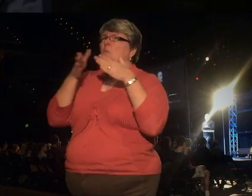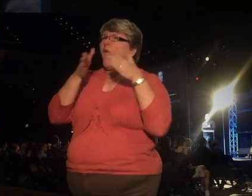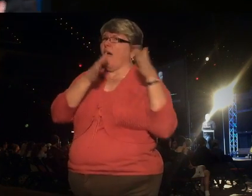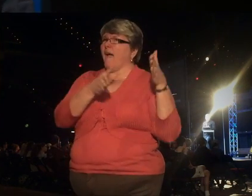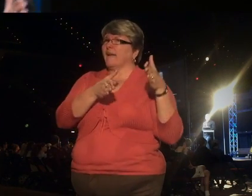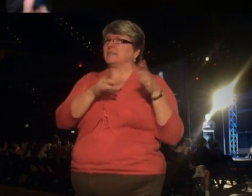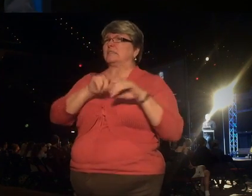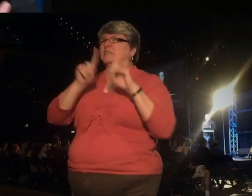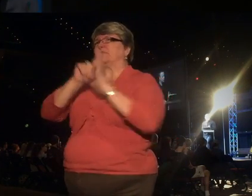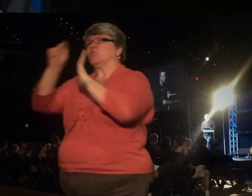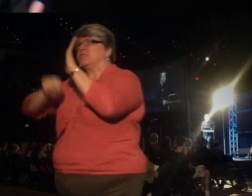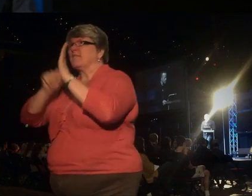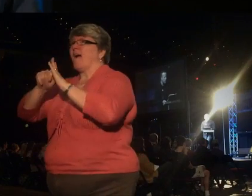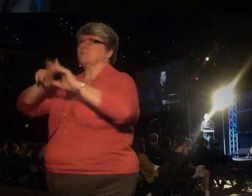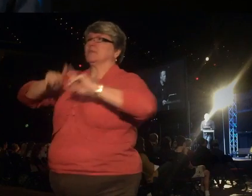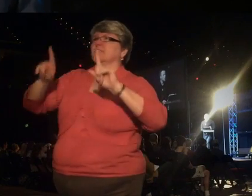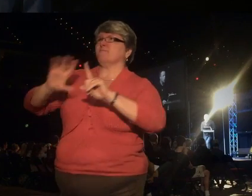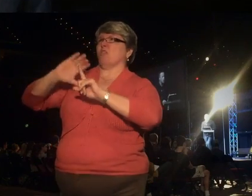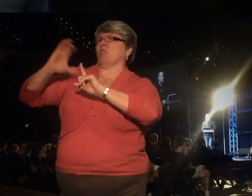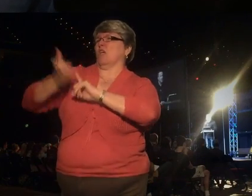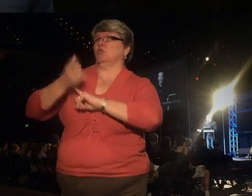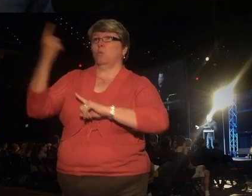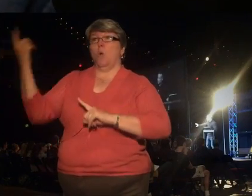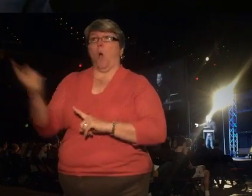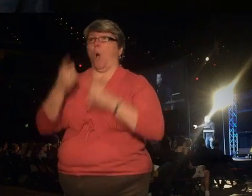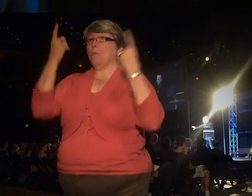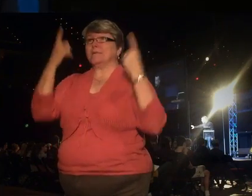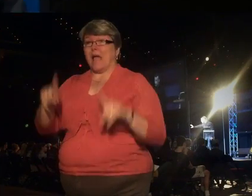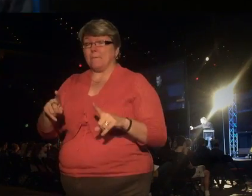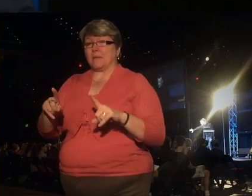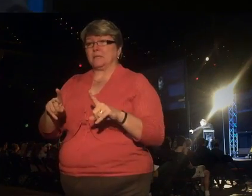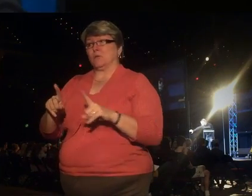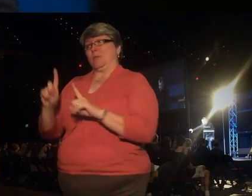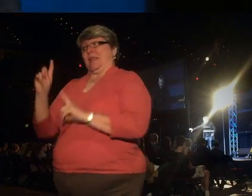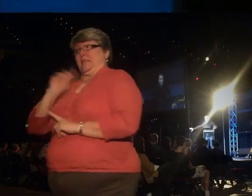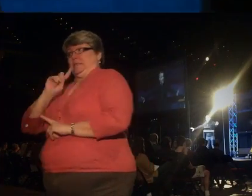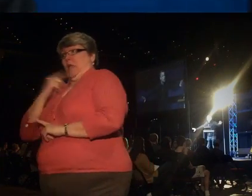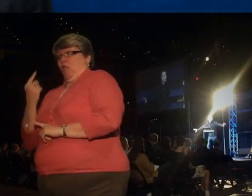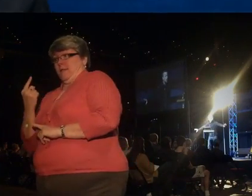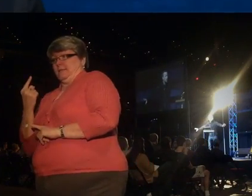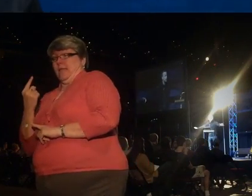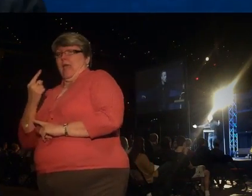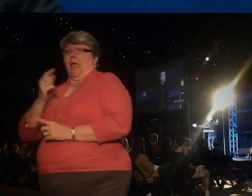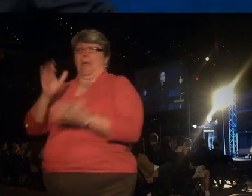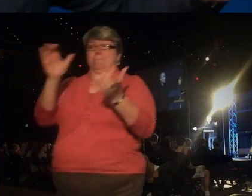different ways we've done it in different times, different cultures, and yet what's always the case is somewhere between